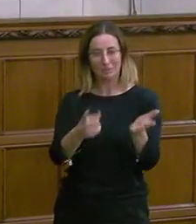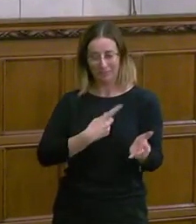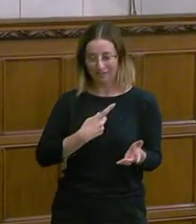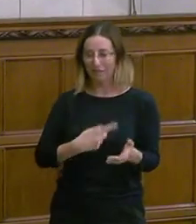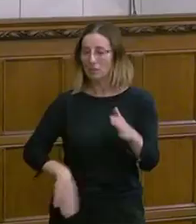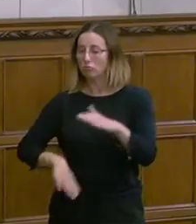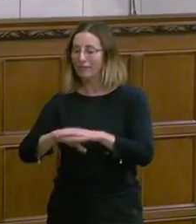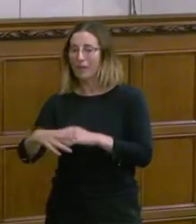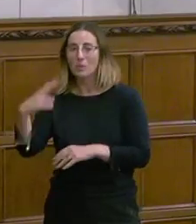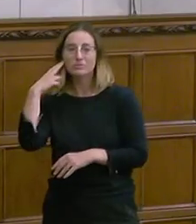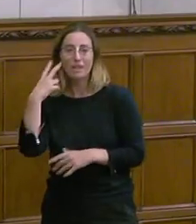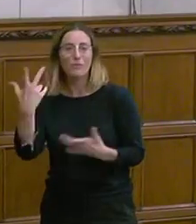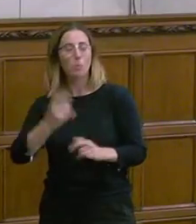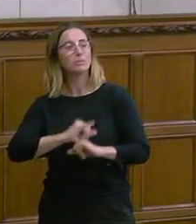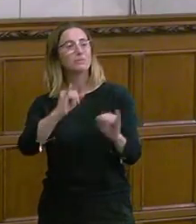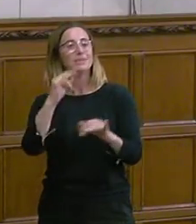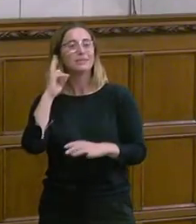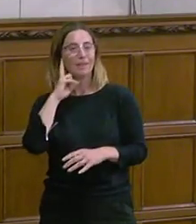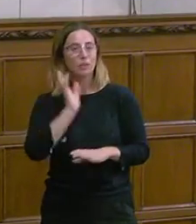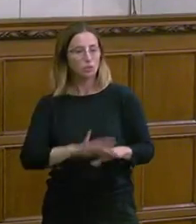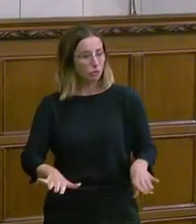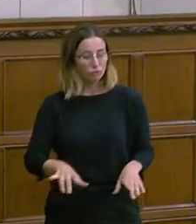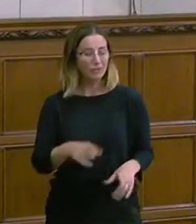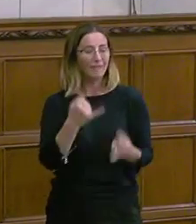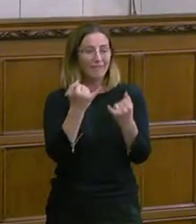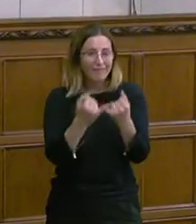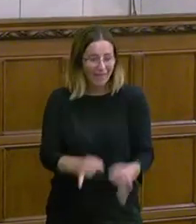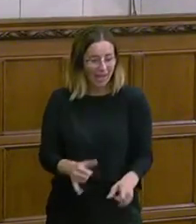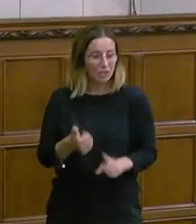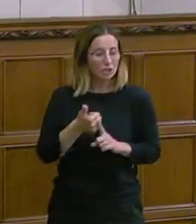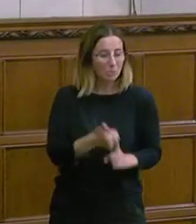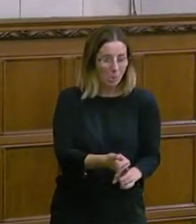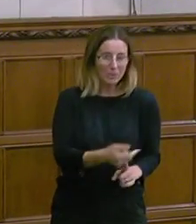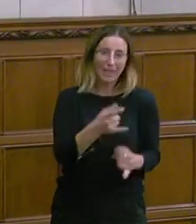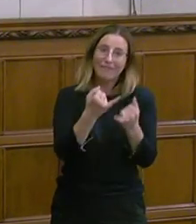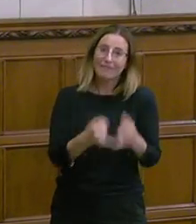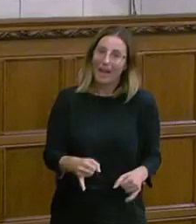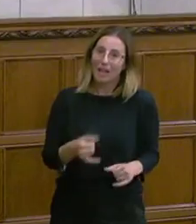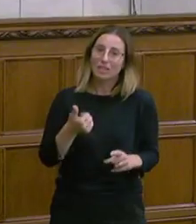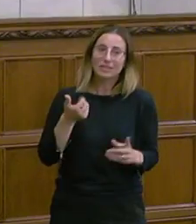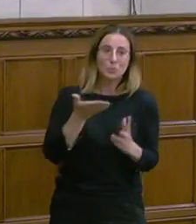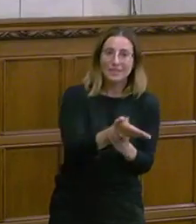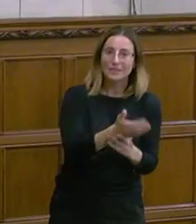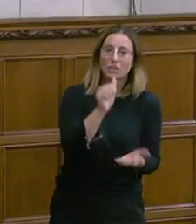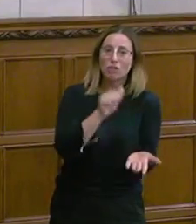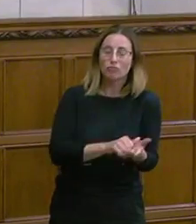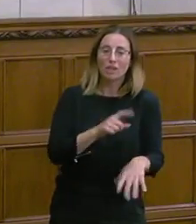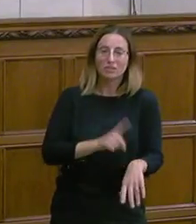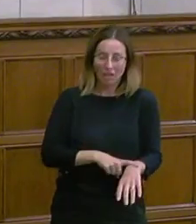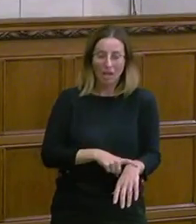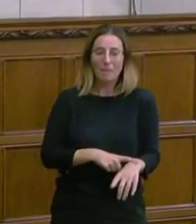severely deaf children, aren't supported at the right time in early years, then they almost have no chance